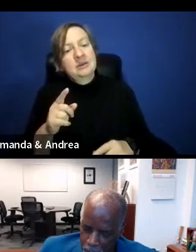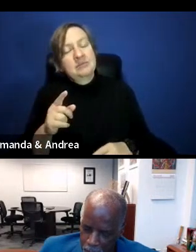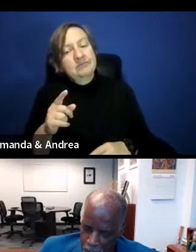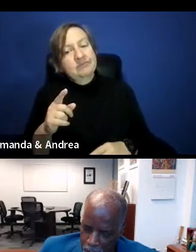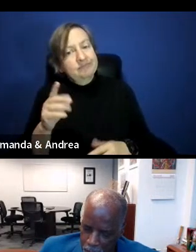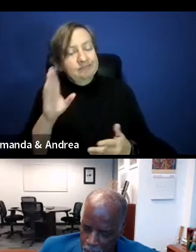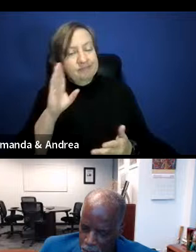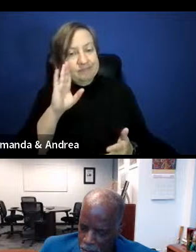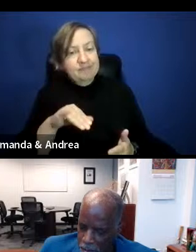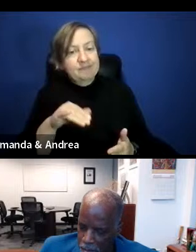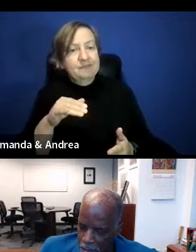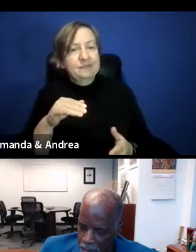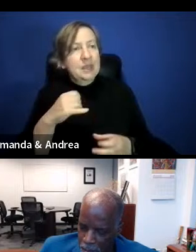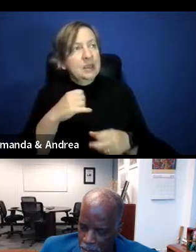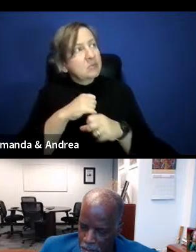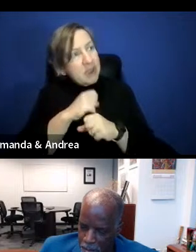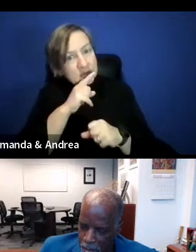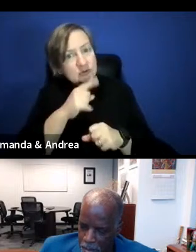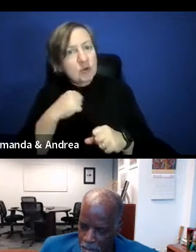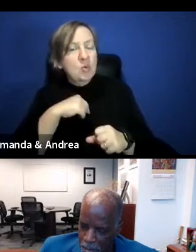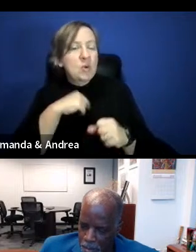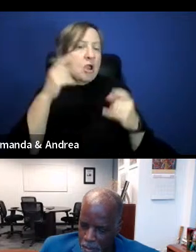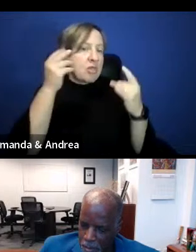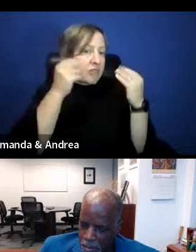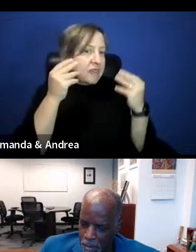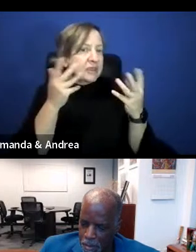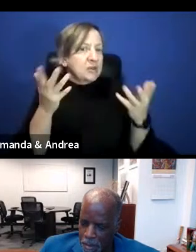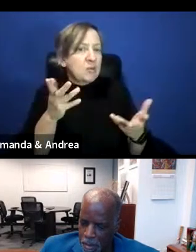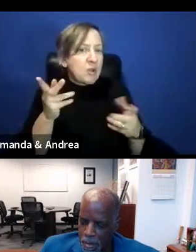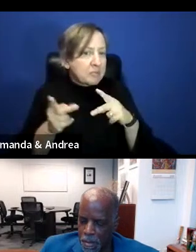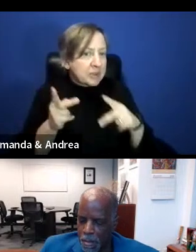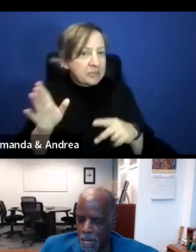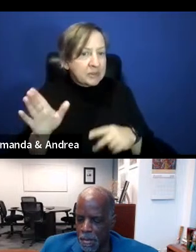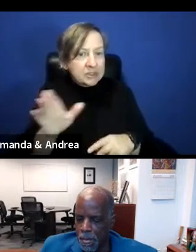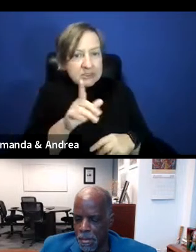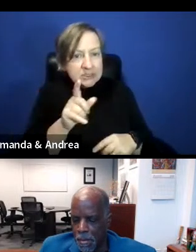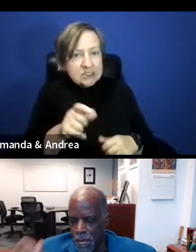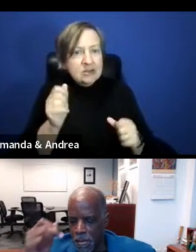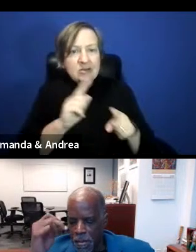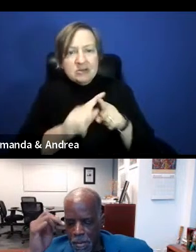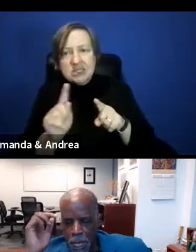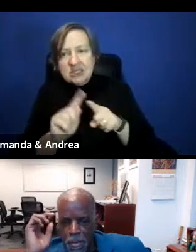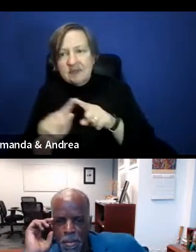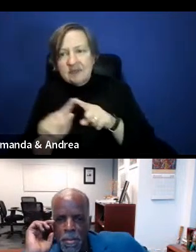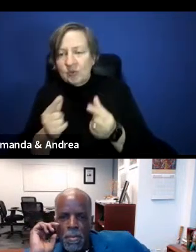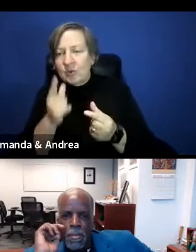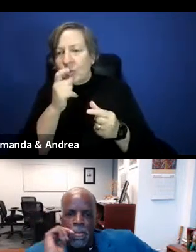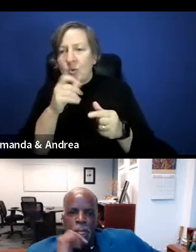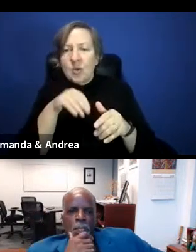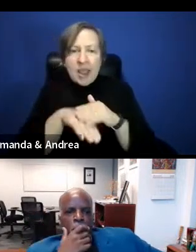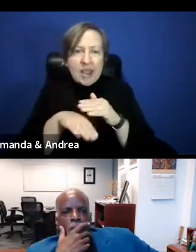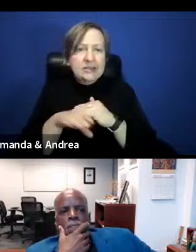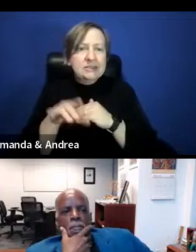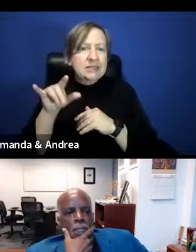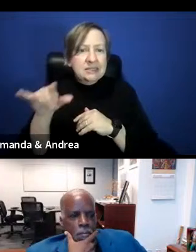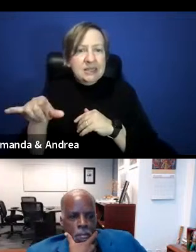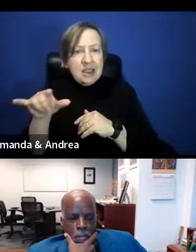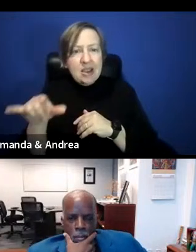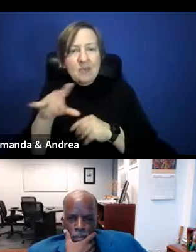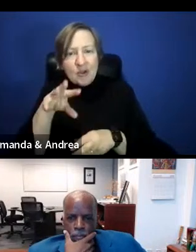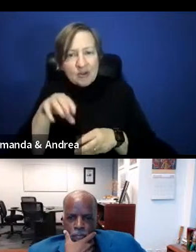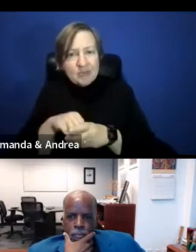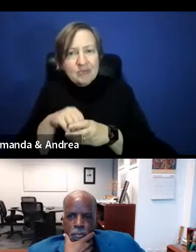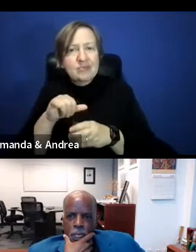that, we're really thinking about the needs of all of the different groups that access the airport as part of